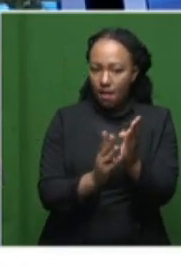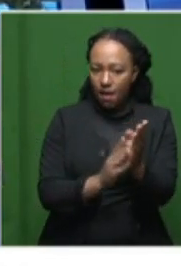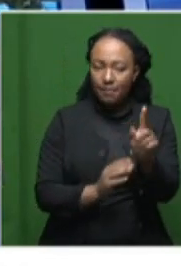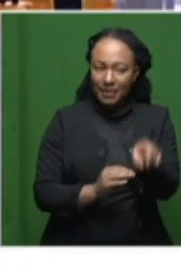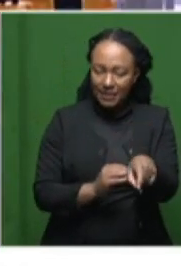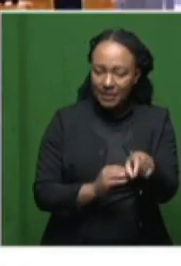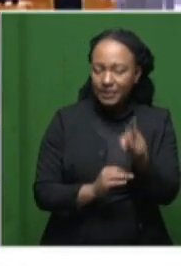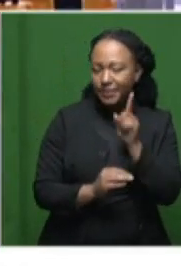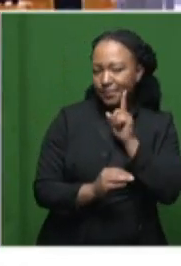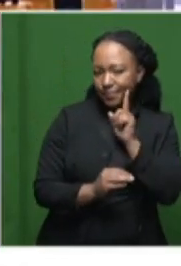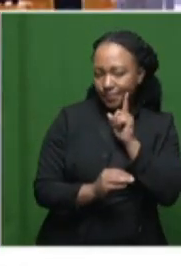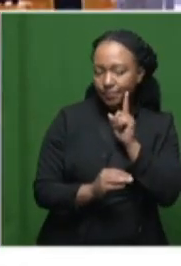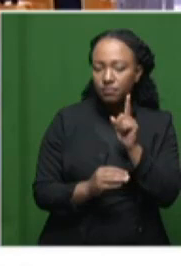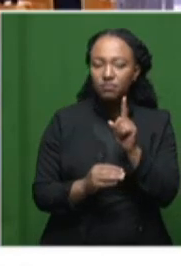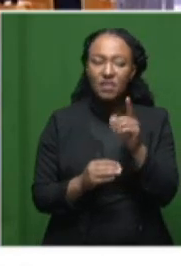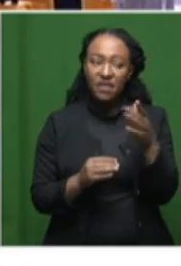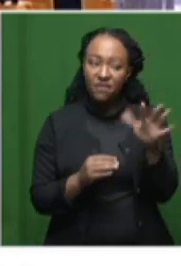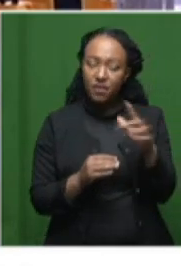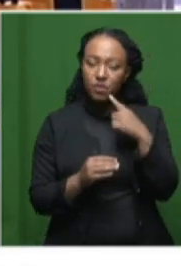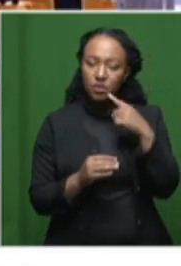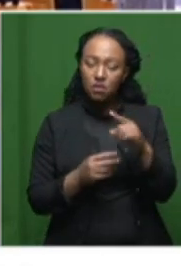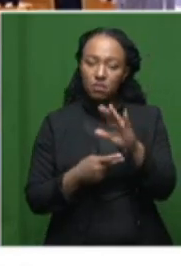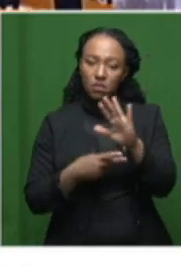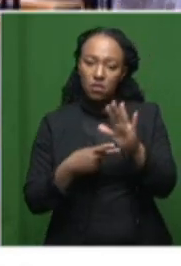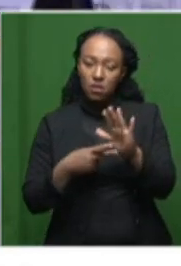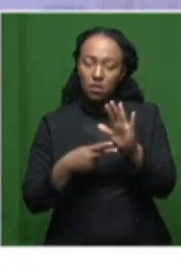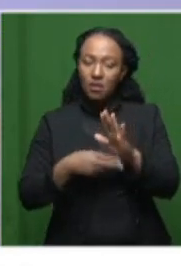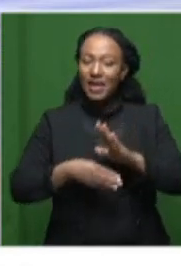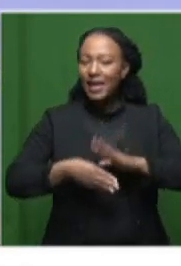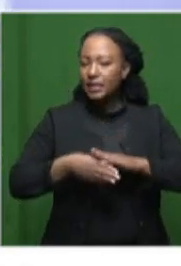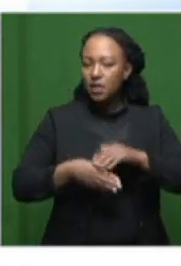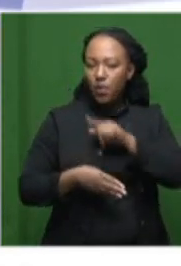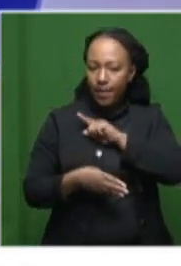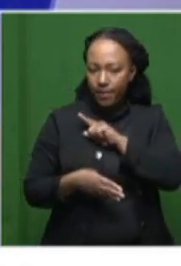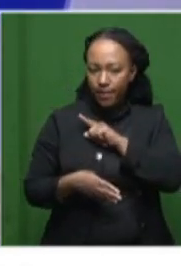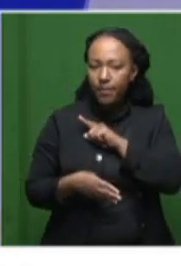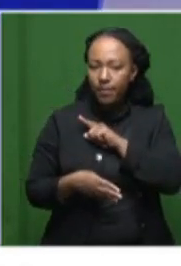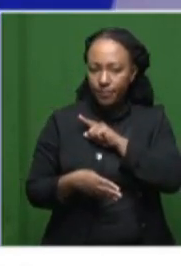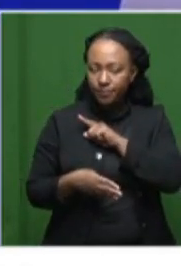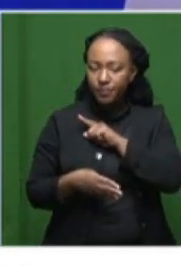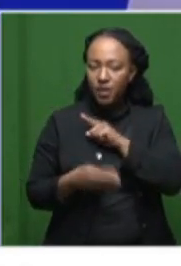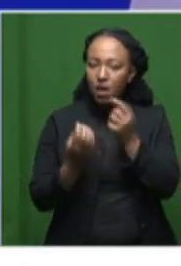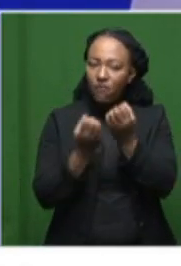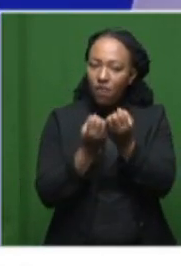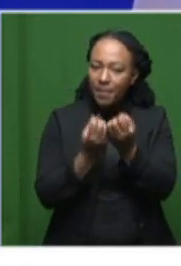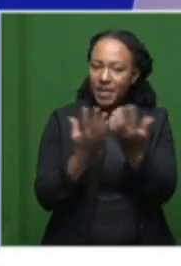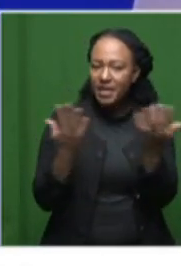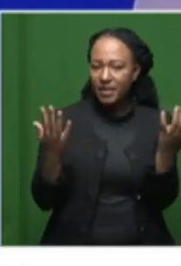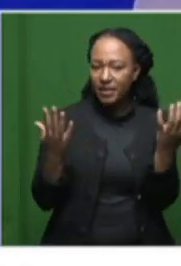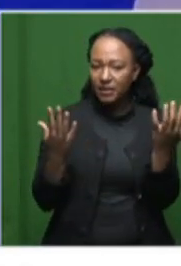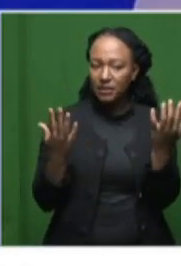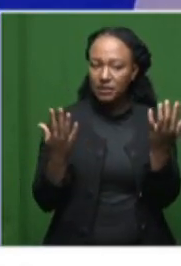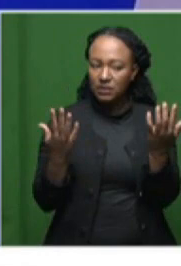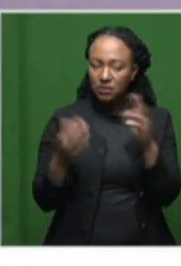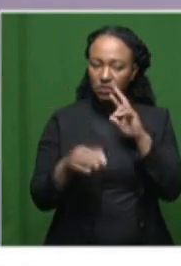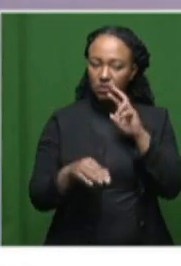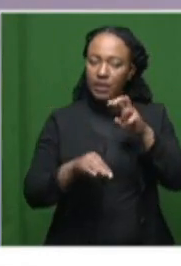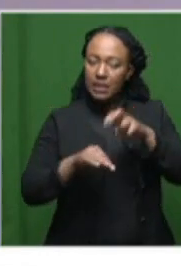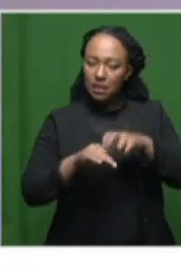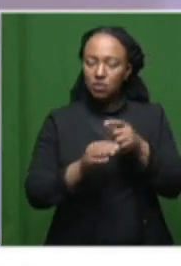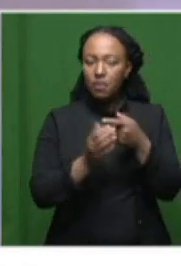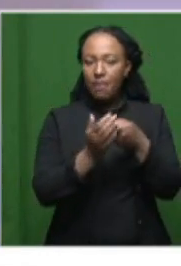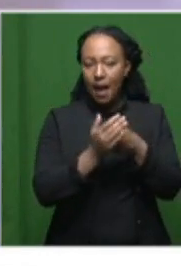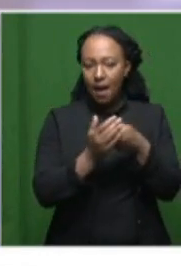to provide rationality in terms of the quantity that will be required to be procured